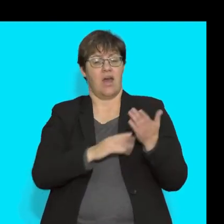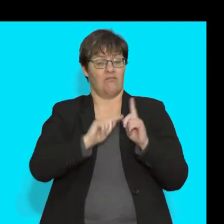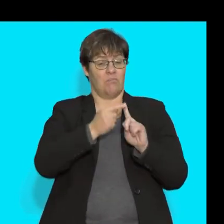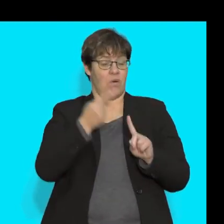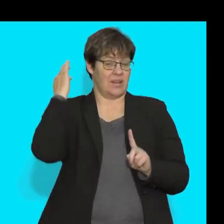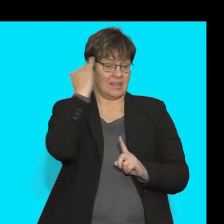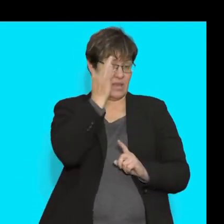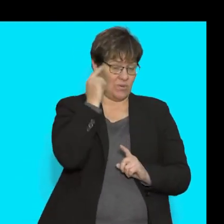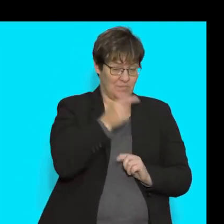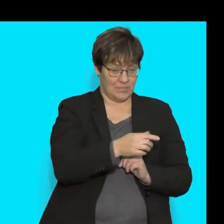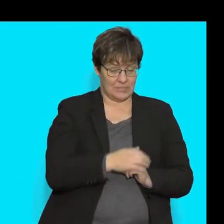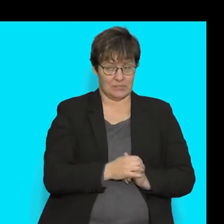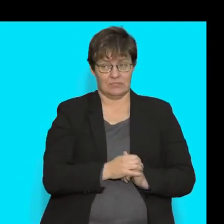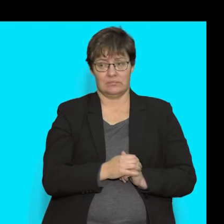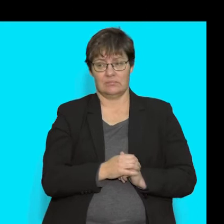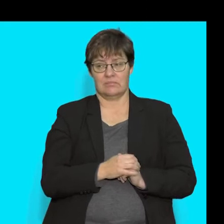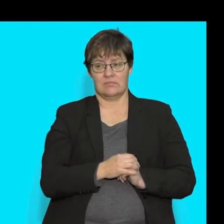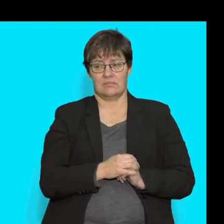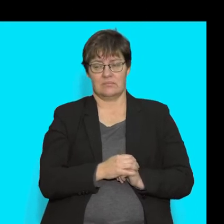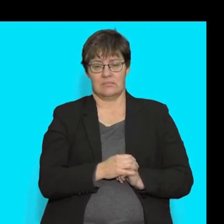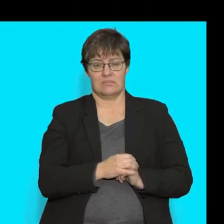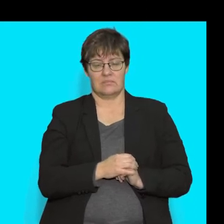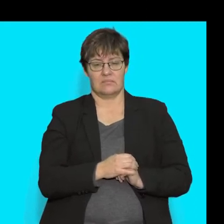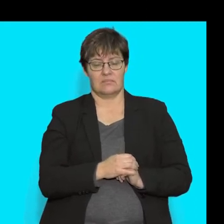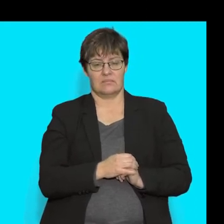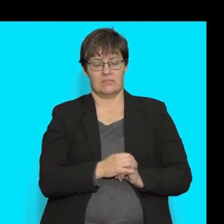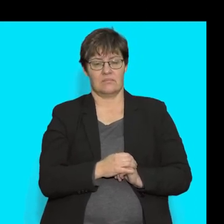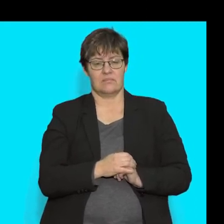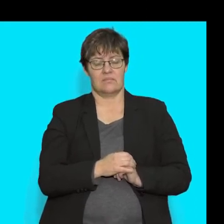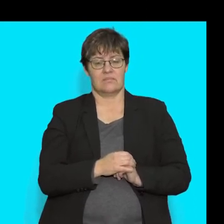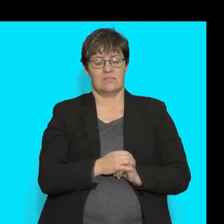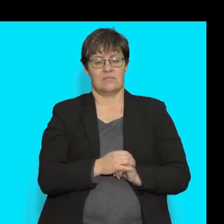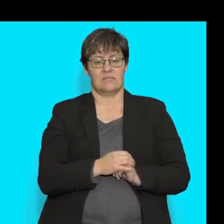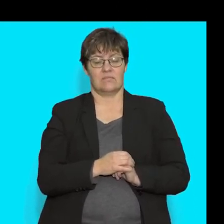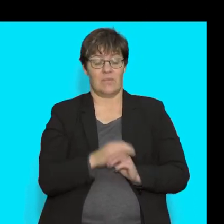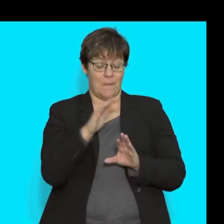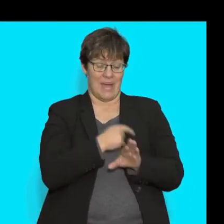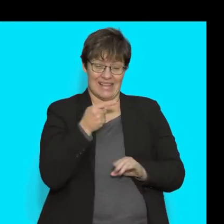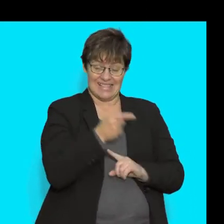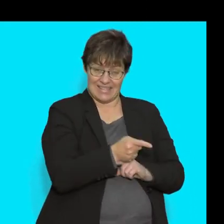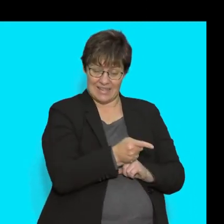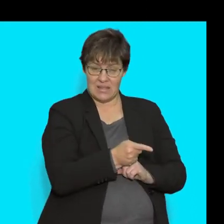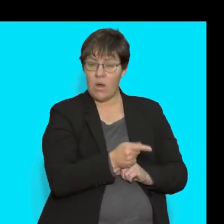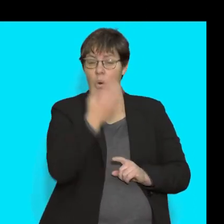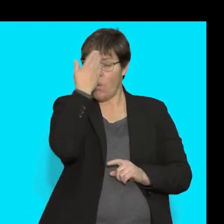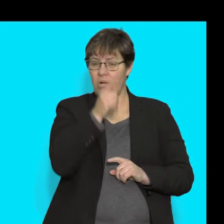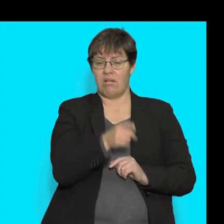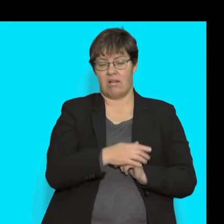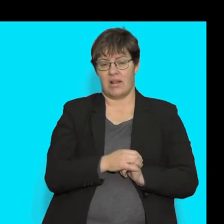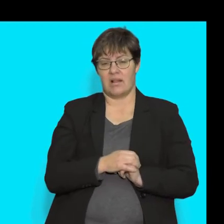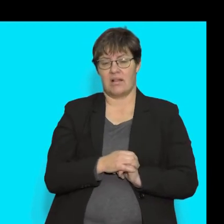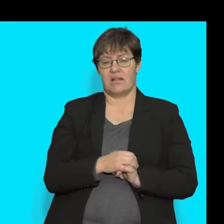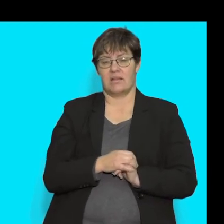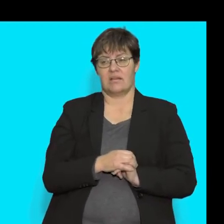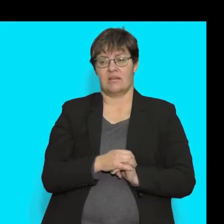theorem. Remember I said there's where we can apply it, midpoint theorem. And then based on this, we know that